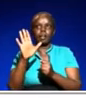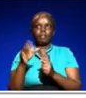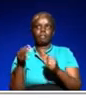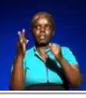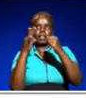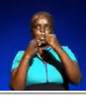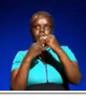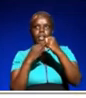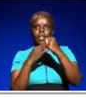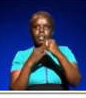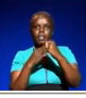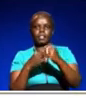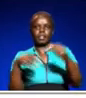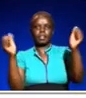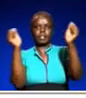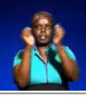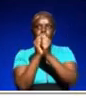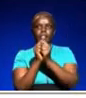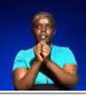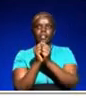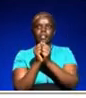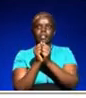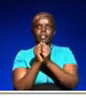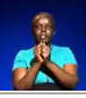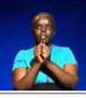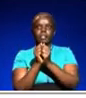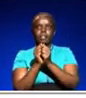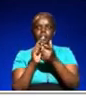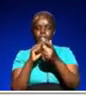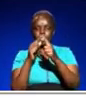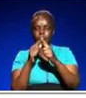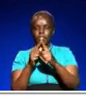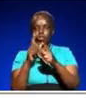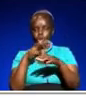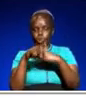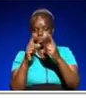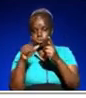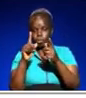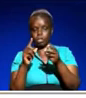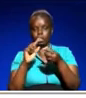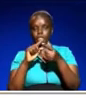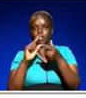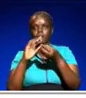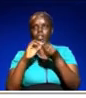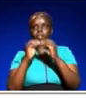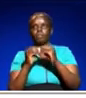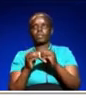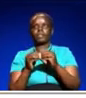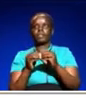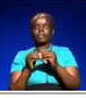5, 8, and 10. Those numbers are known as the data